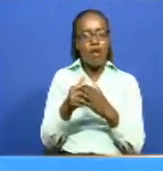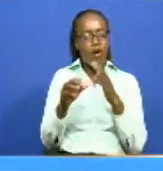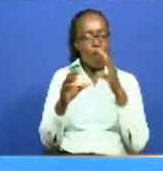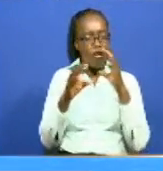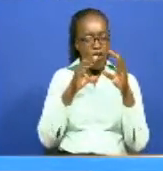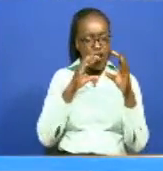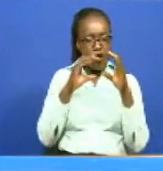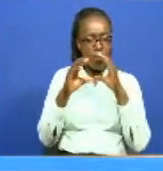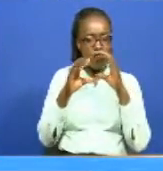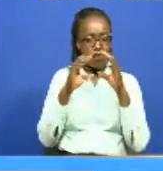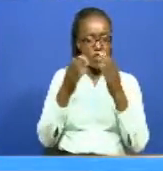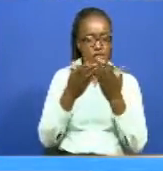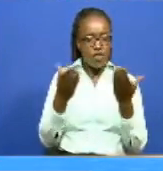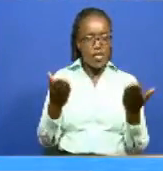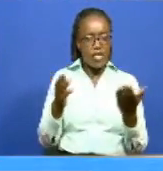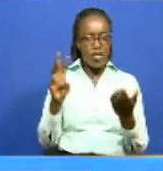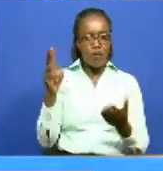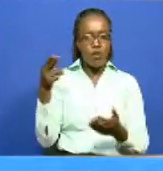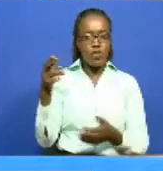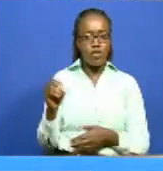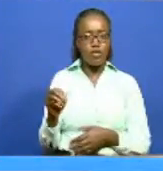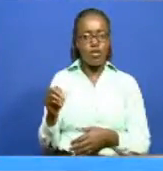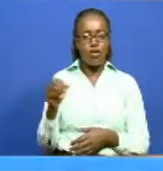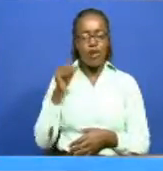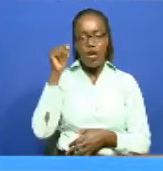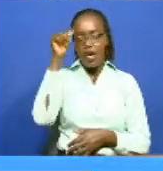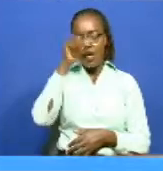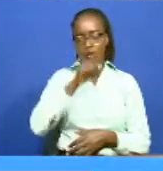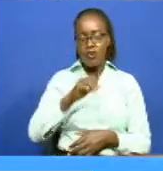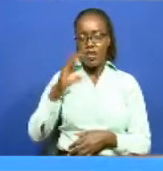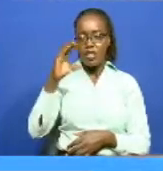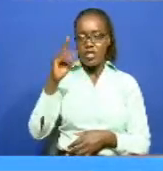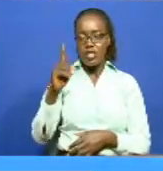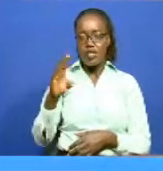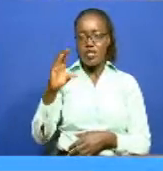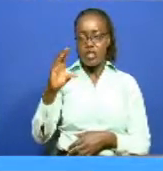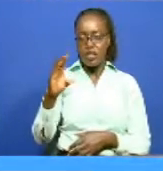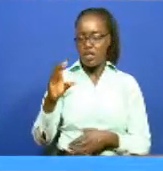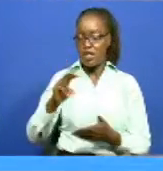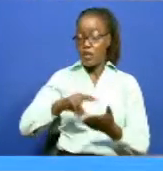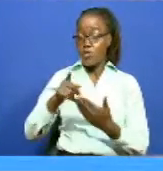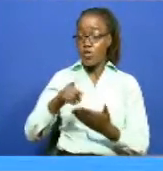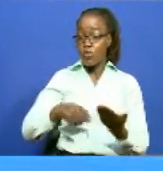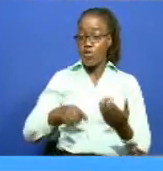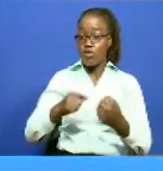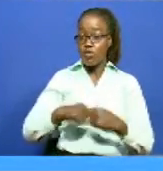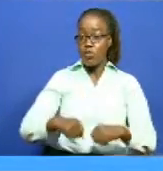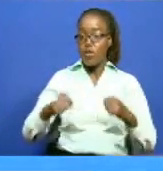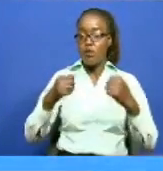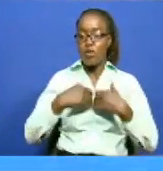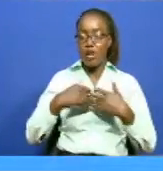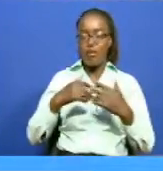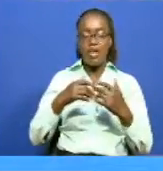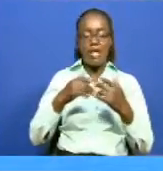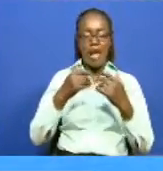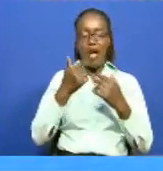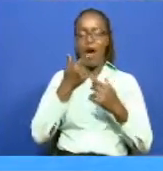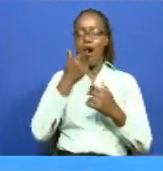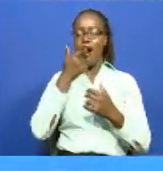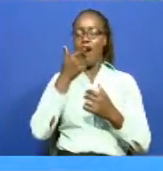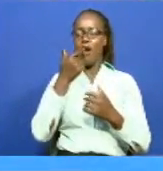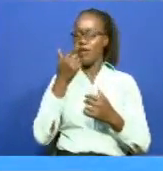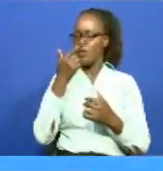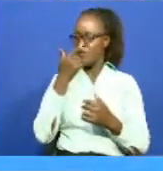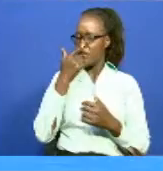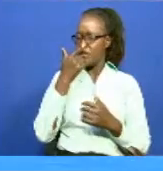at WHO, conversations at Africa CDC, really what does it mean to be able to have a testing strategy that works for the